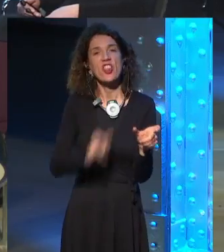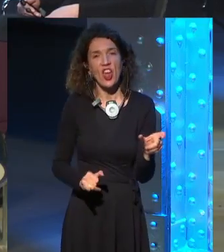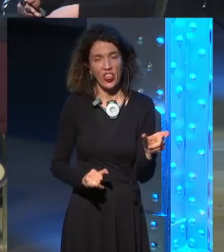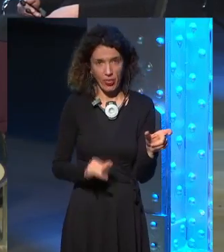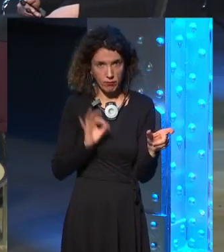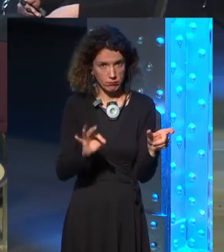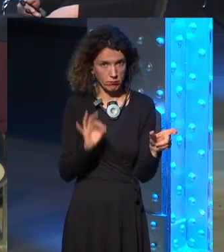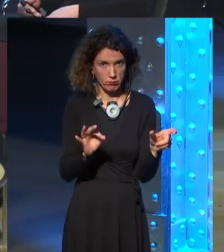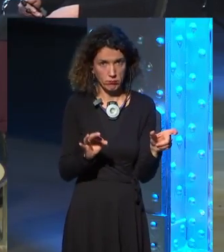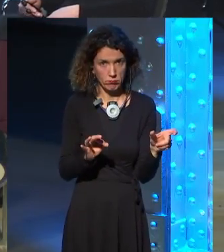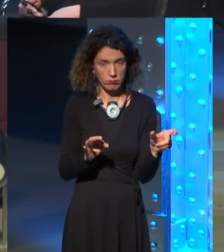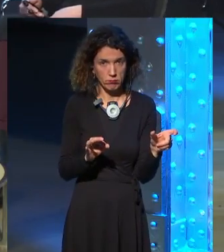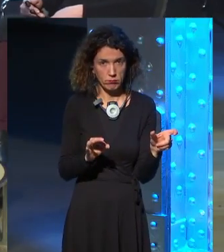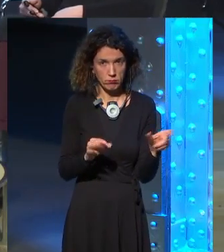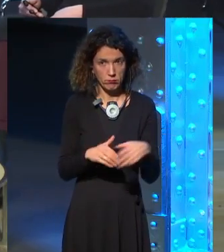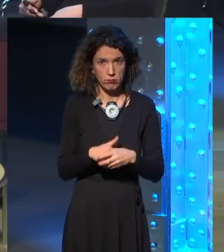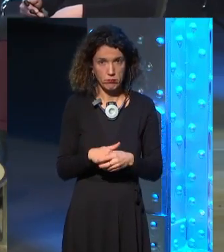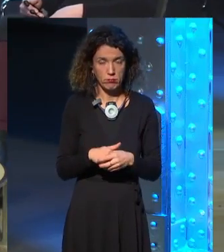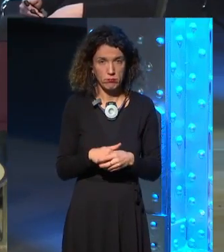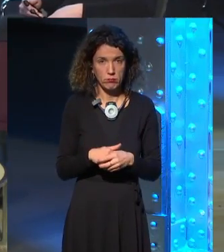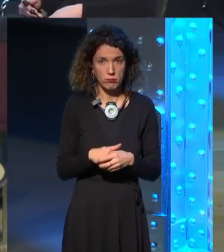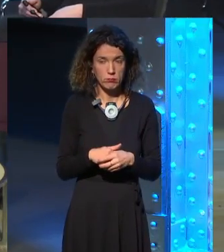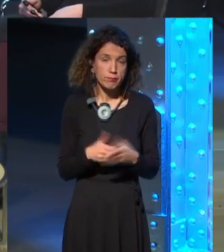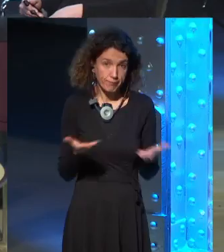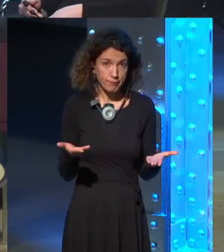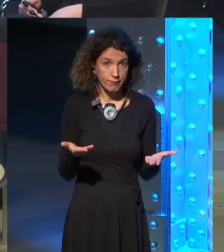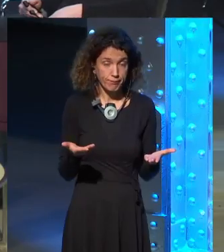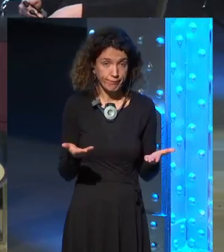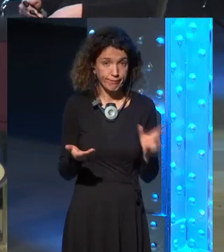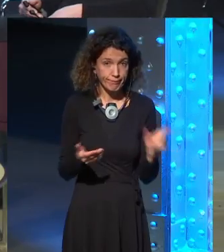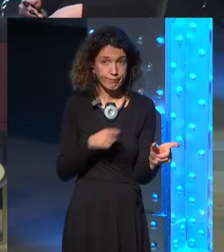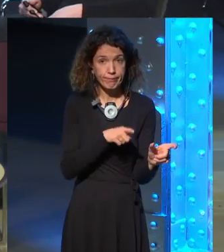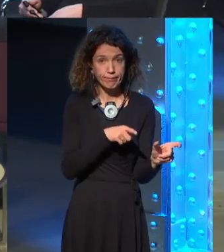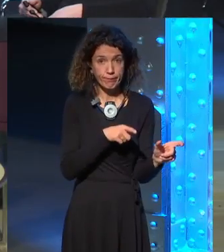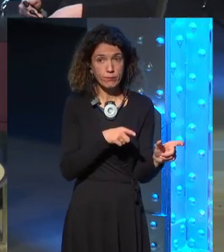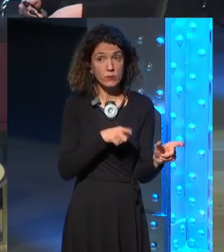But it's what we actually are doing in a way, or measuring.